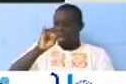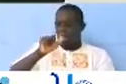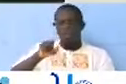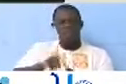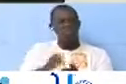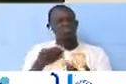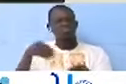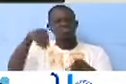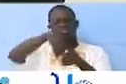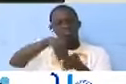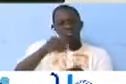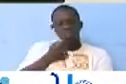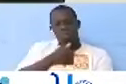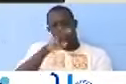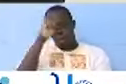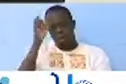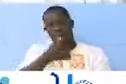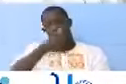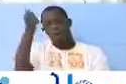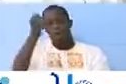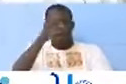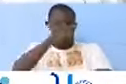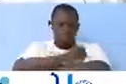work of other institutions.